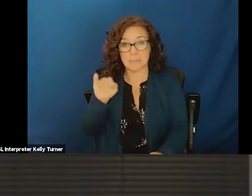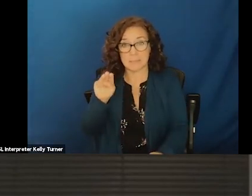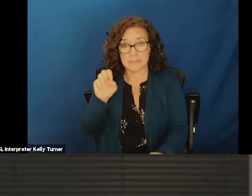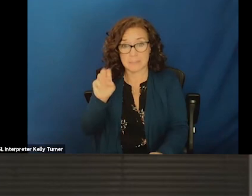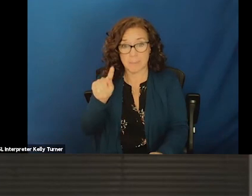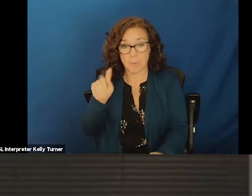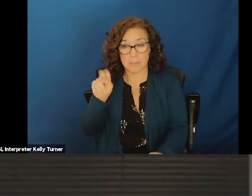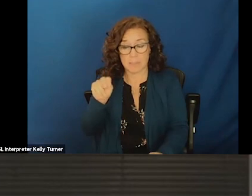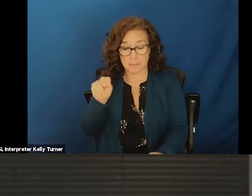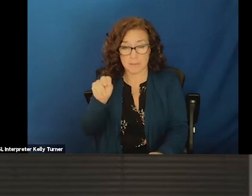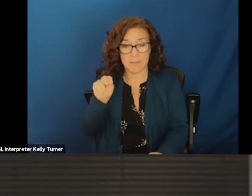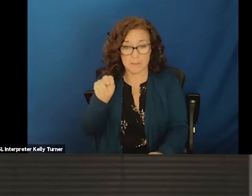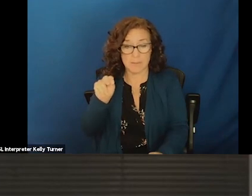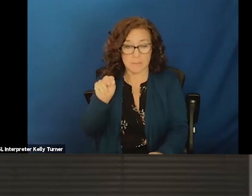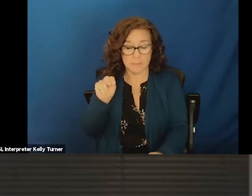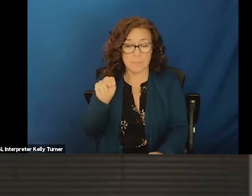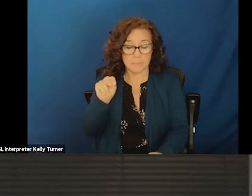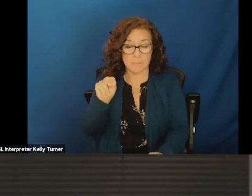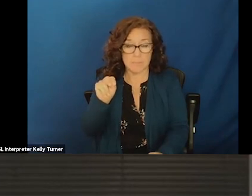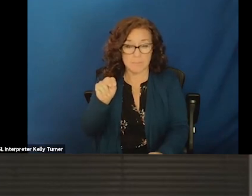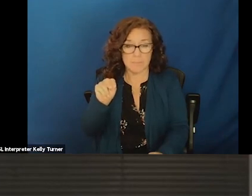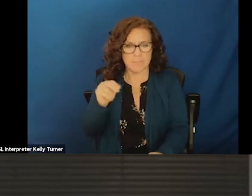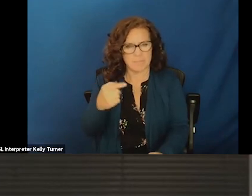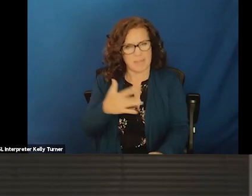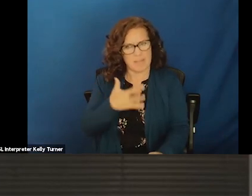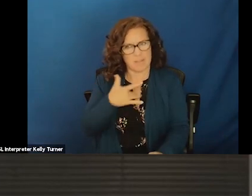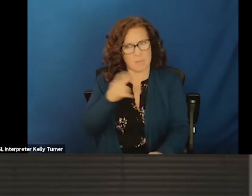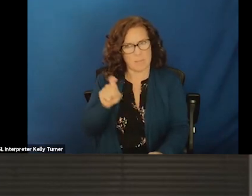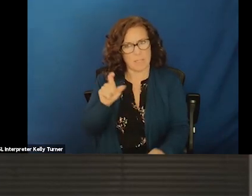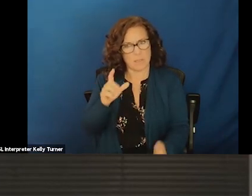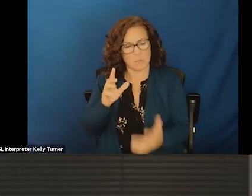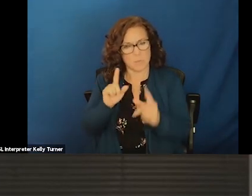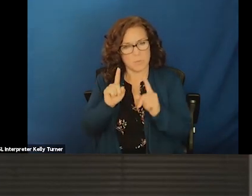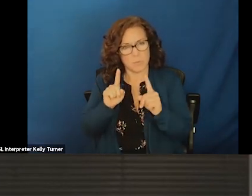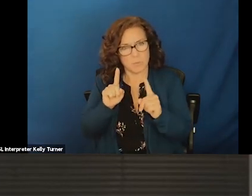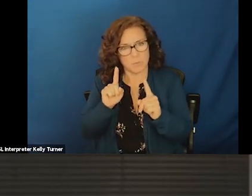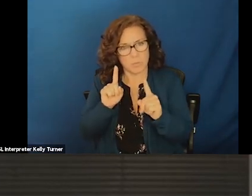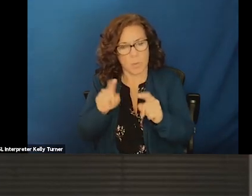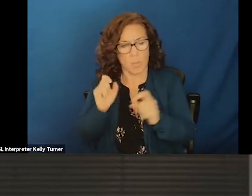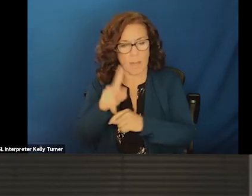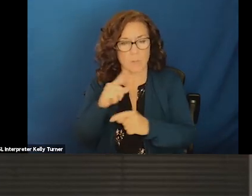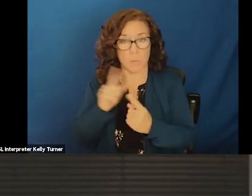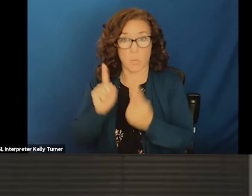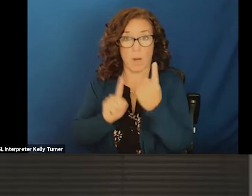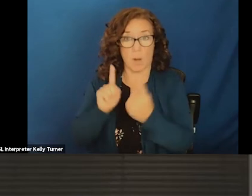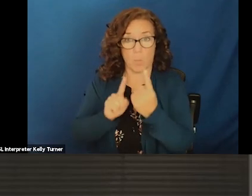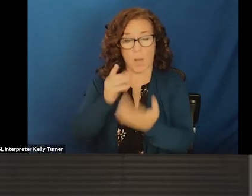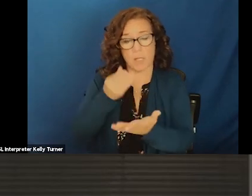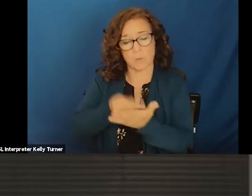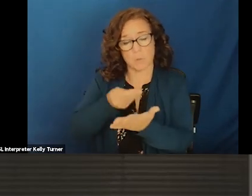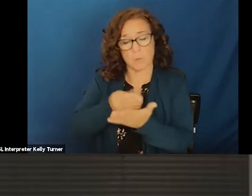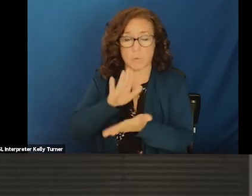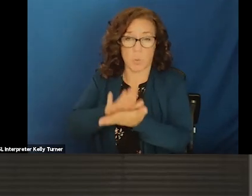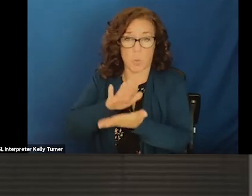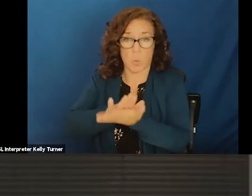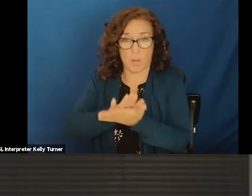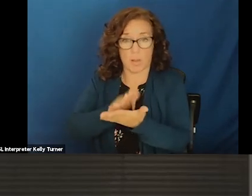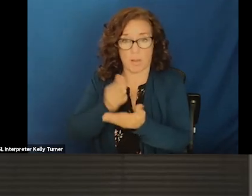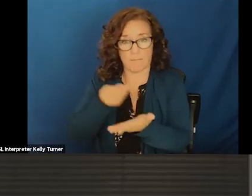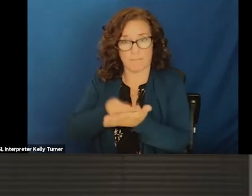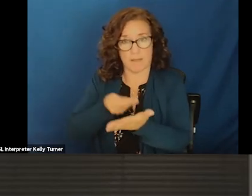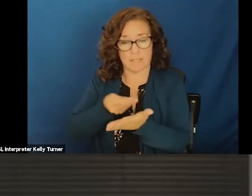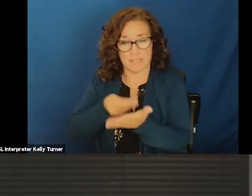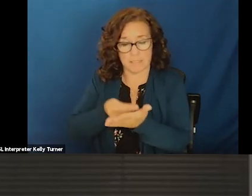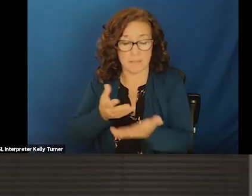back and do a one-on-one on school funding, where as a community funded school,